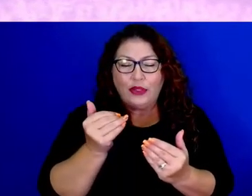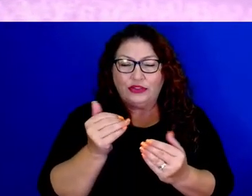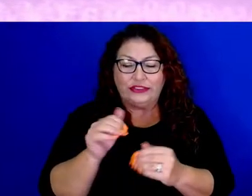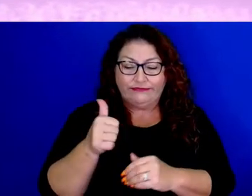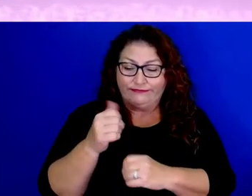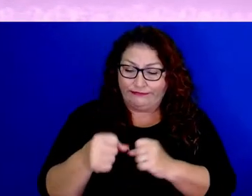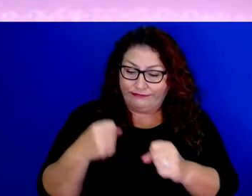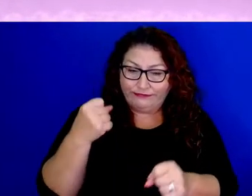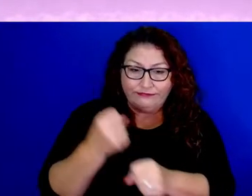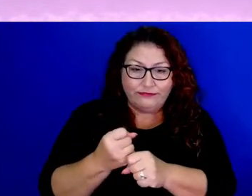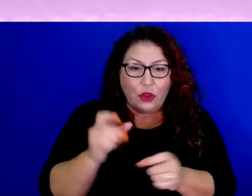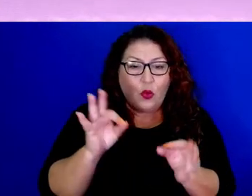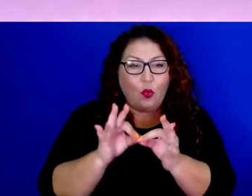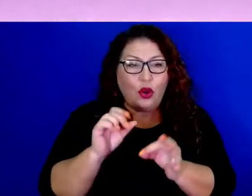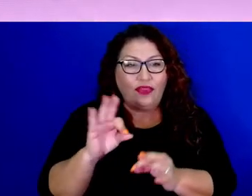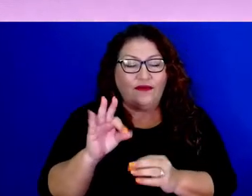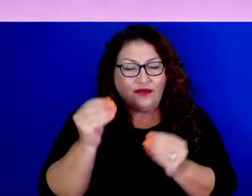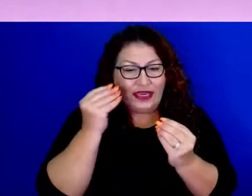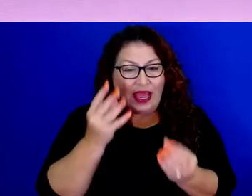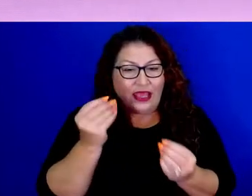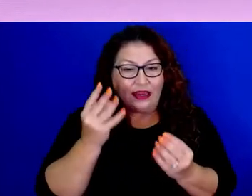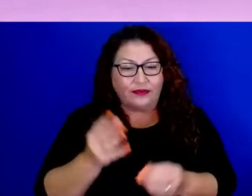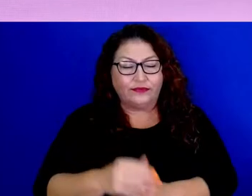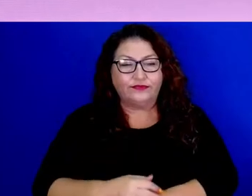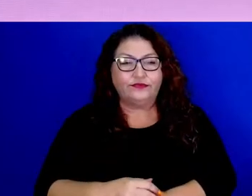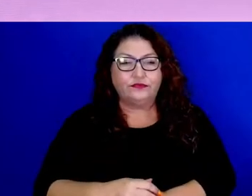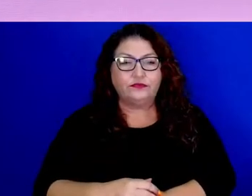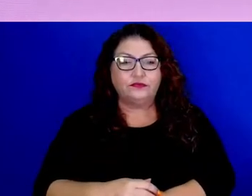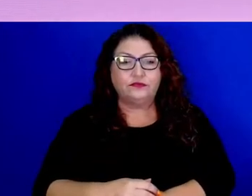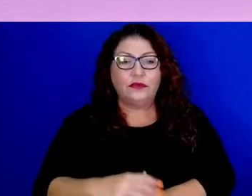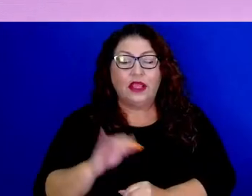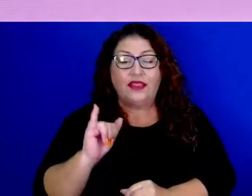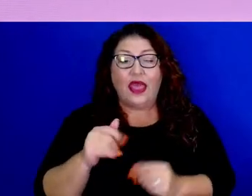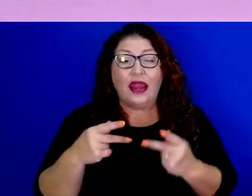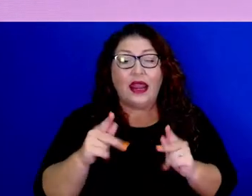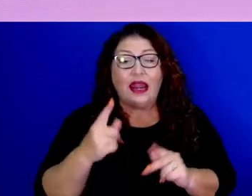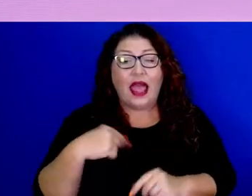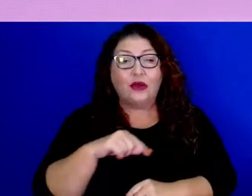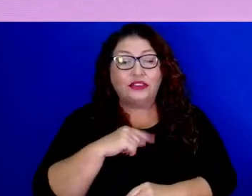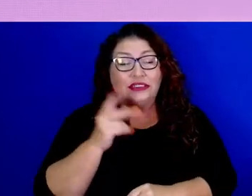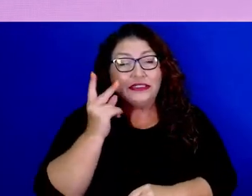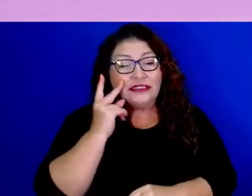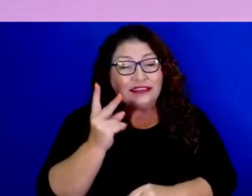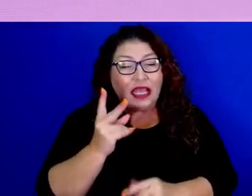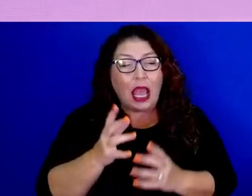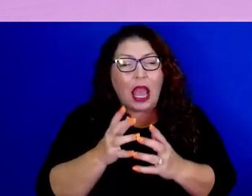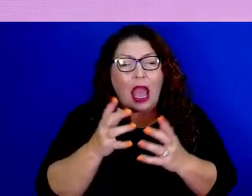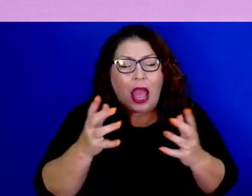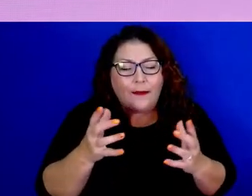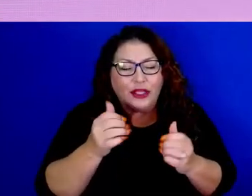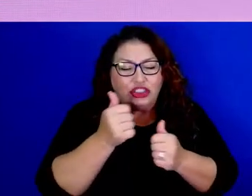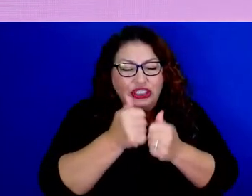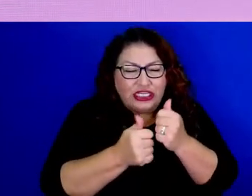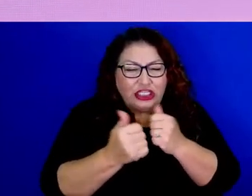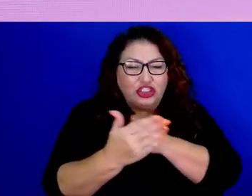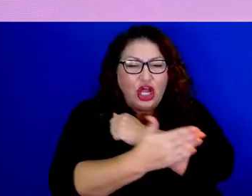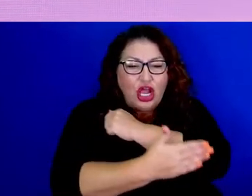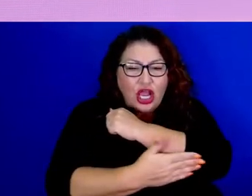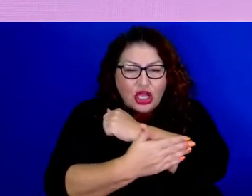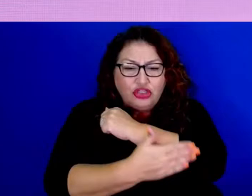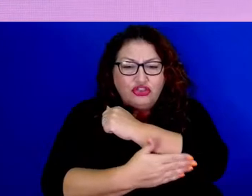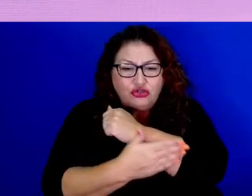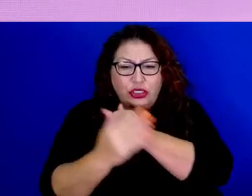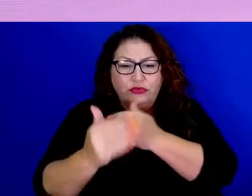data. This allows us to see how much each country has progressed or